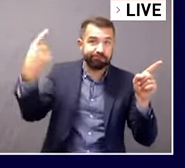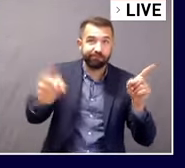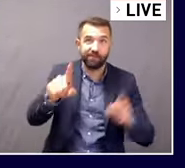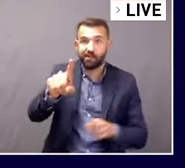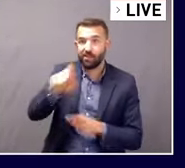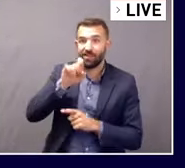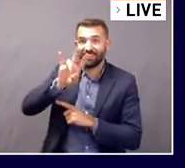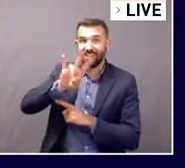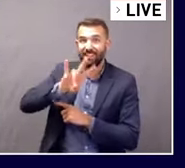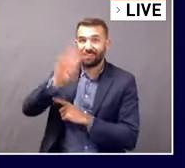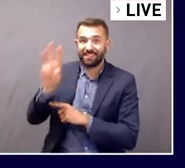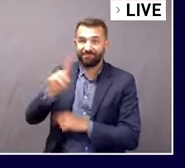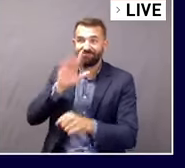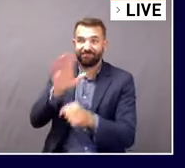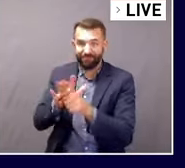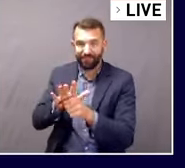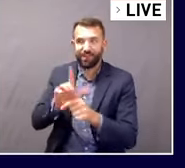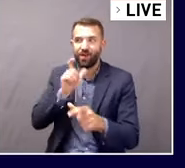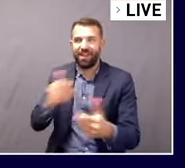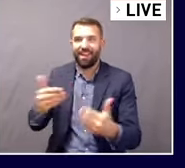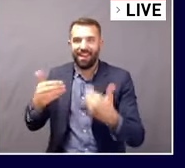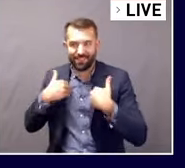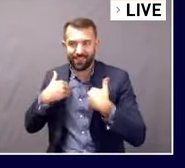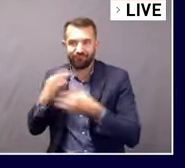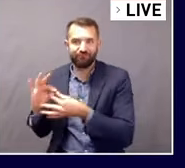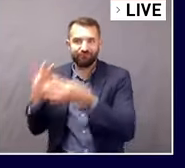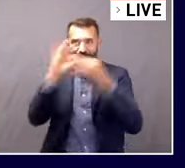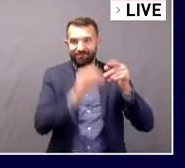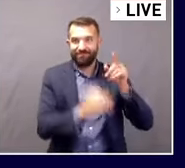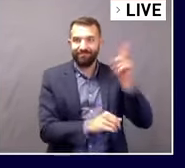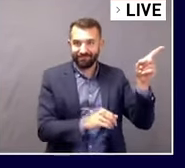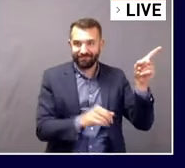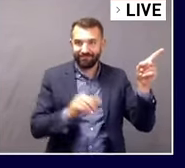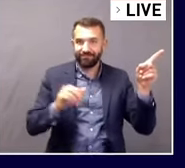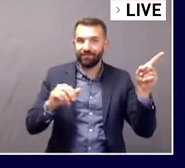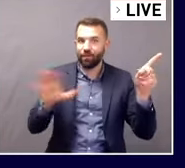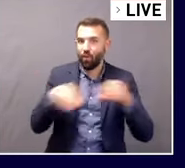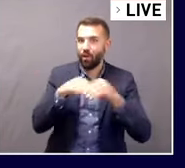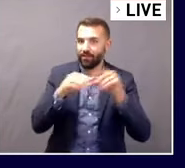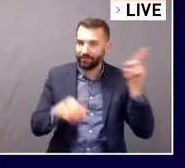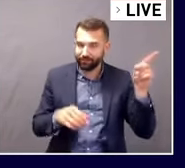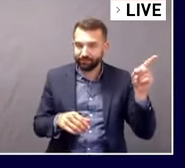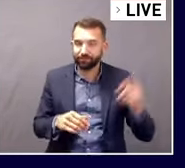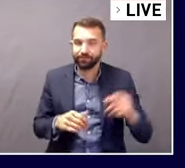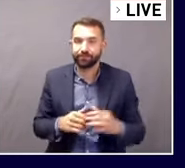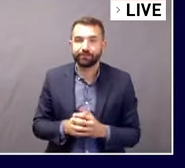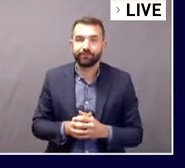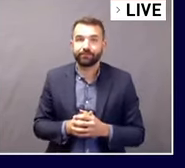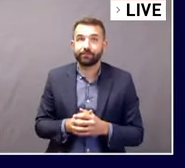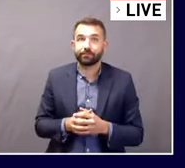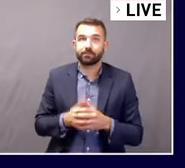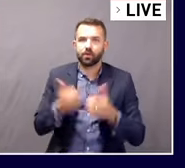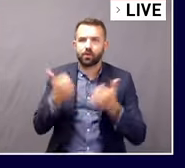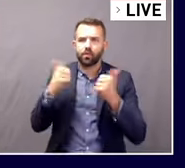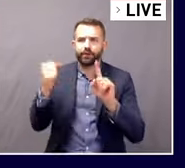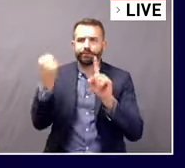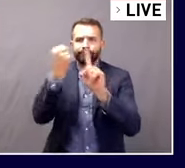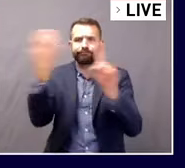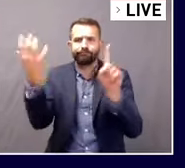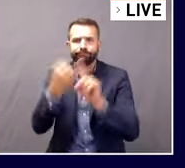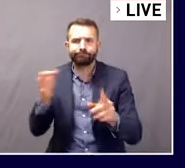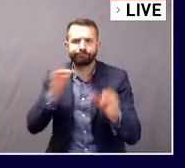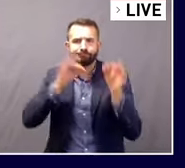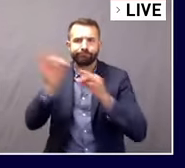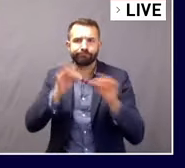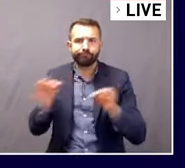COVID-19 associated with that August 7th event. I want to take a second to turn to some developments that have occurred with one